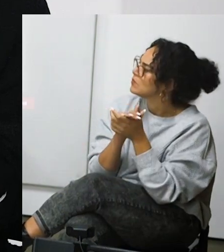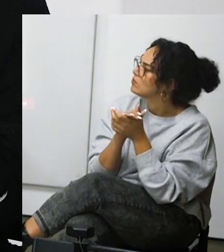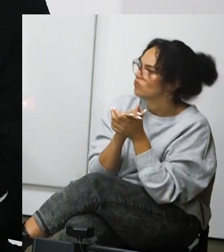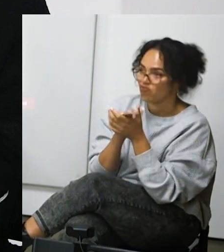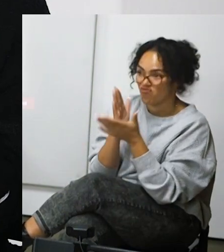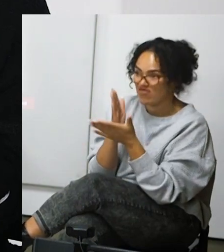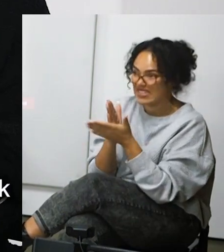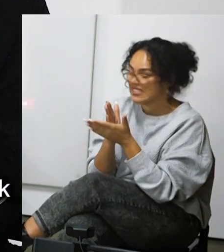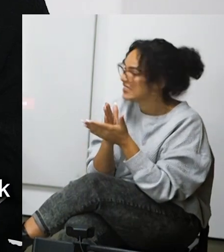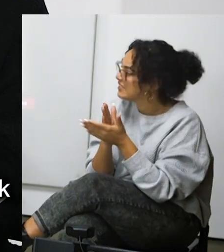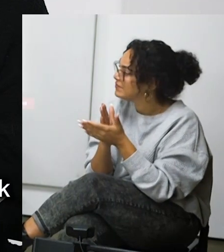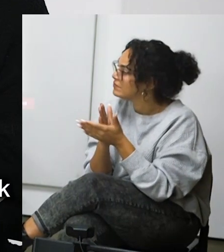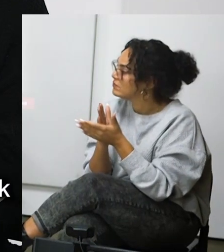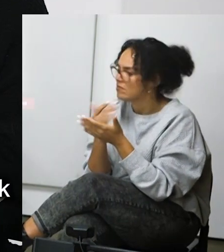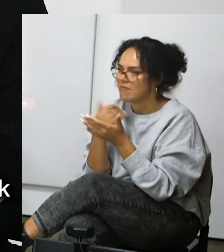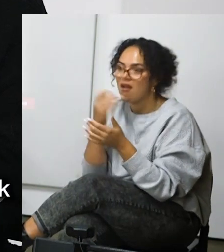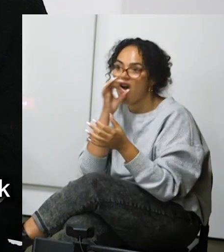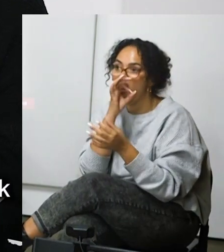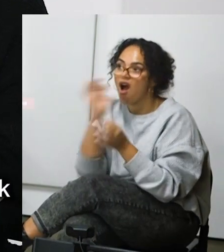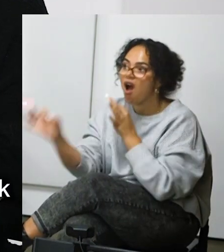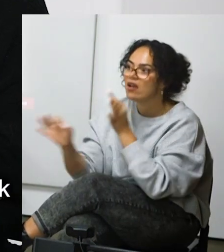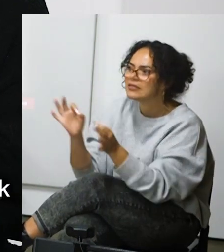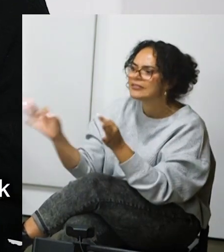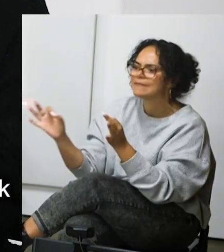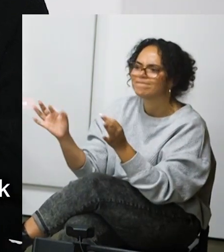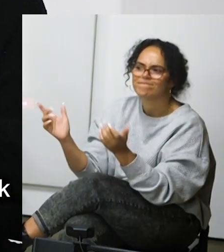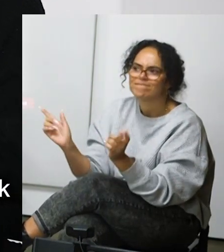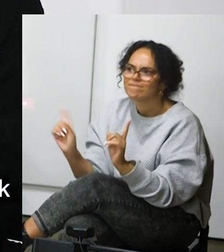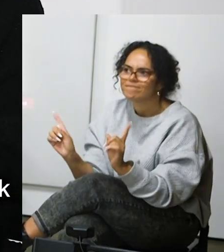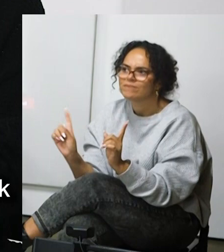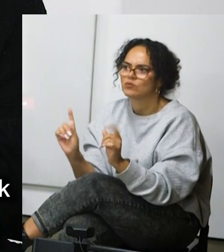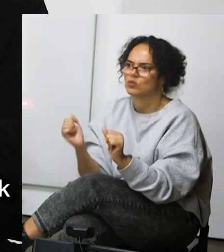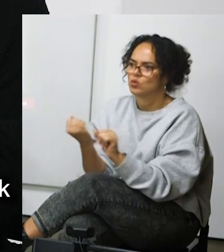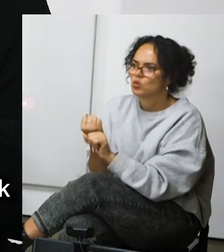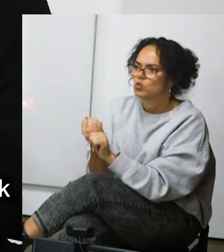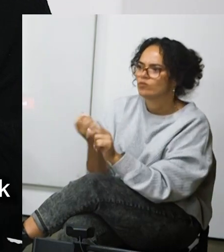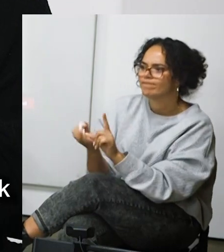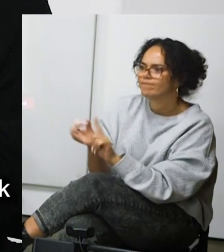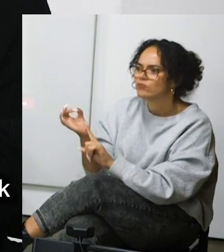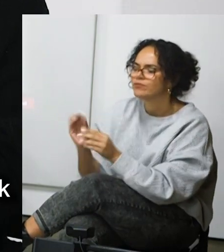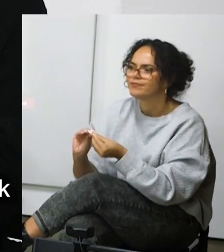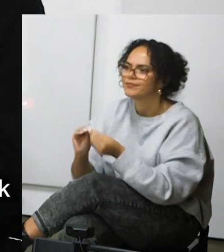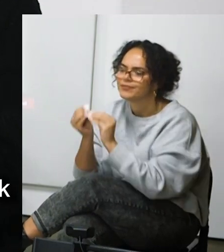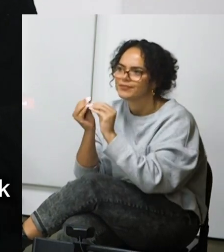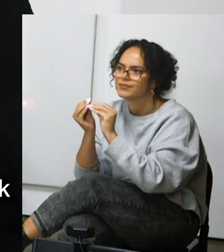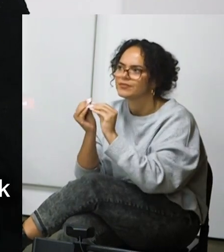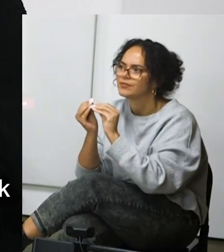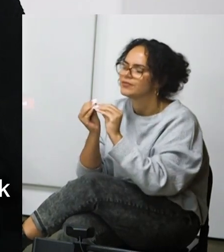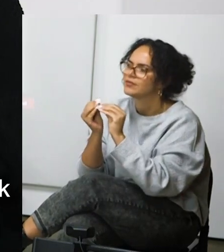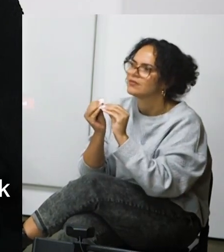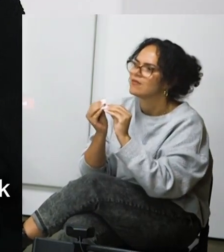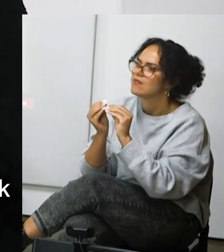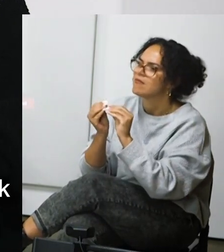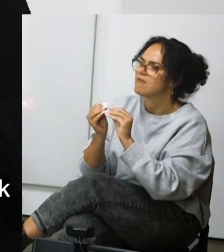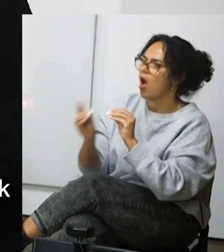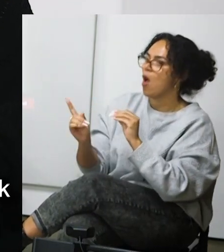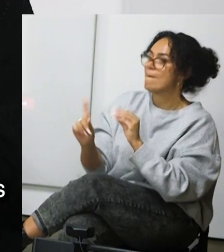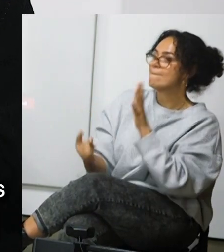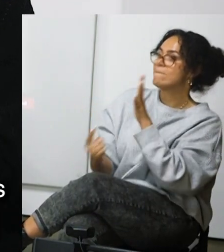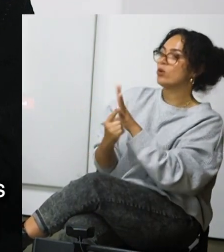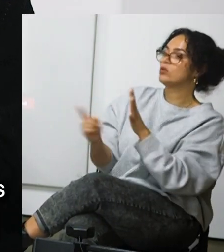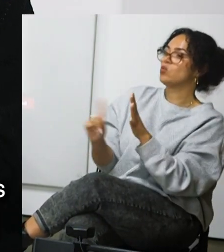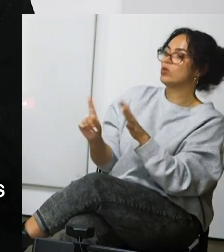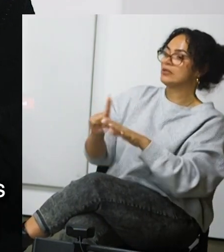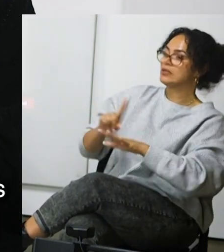ask what's available and what we do. And I think also it's important to take time as well. I think